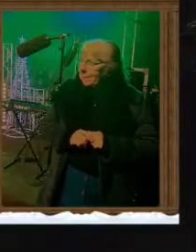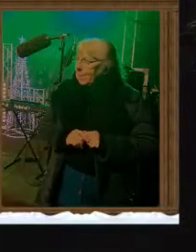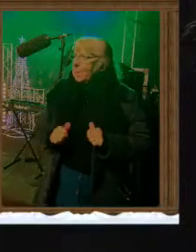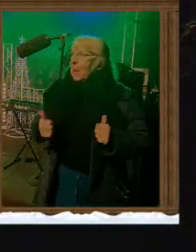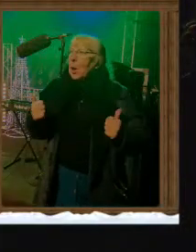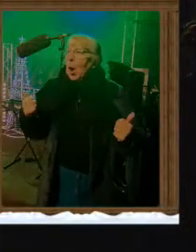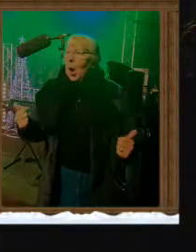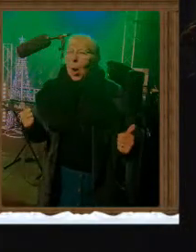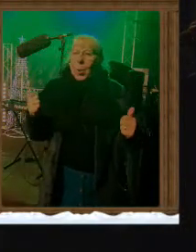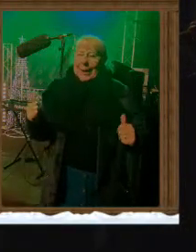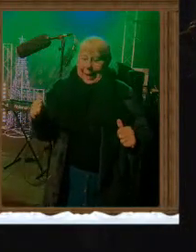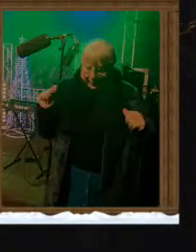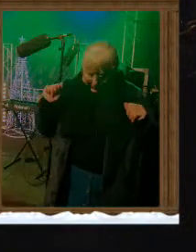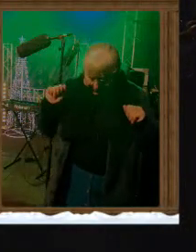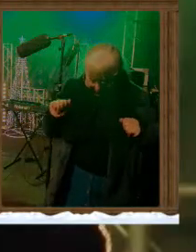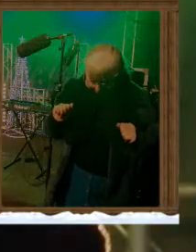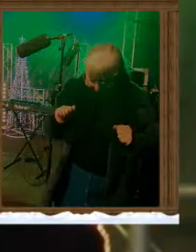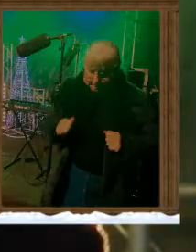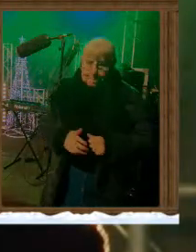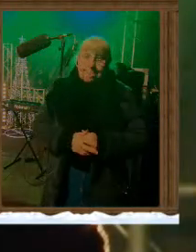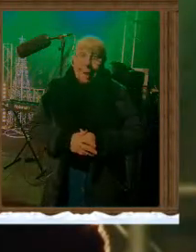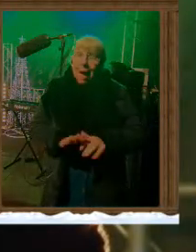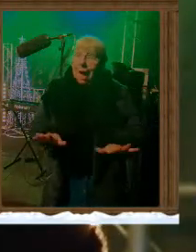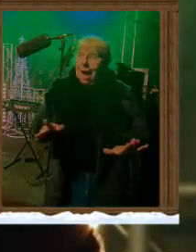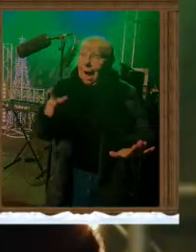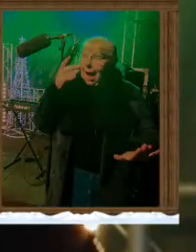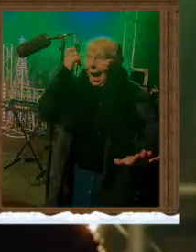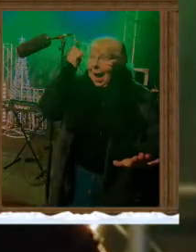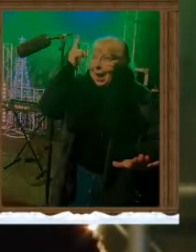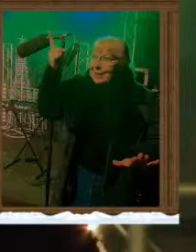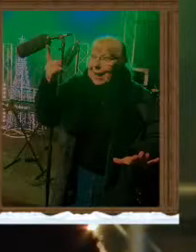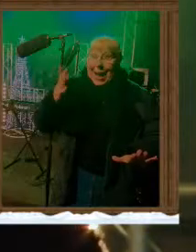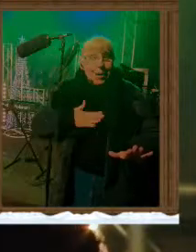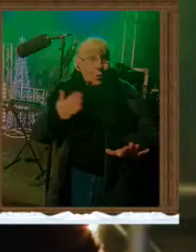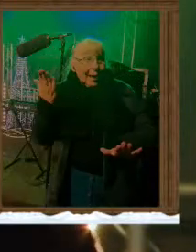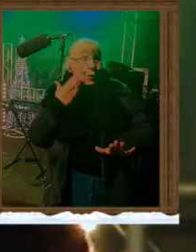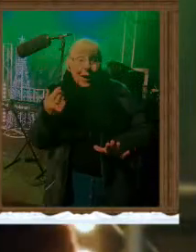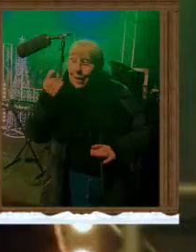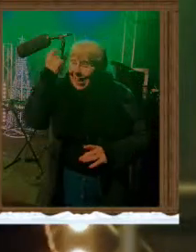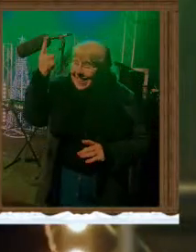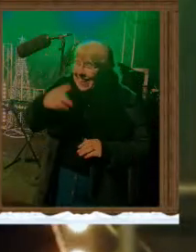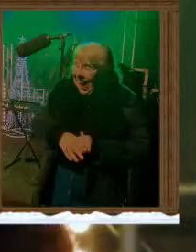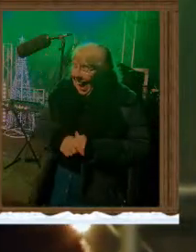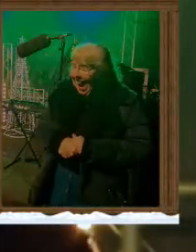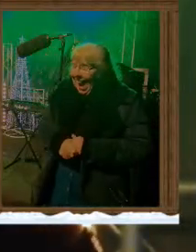Okay. I have an idea. Would you like to hear it?